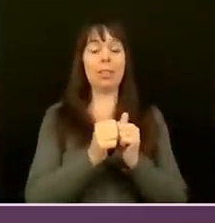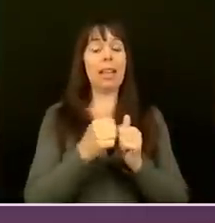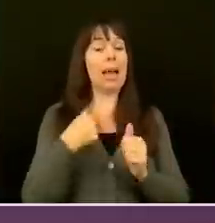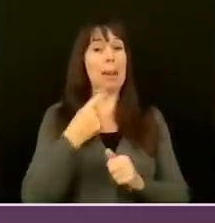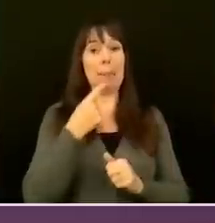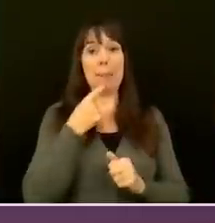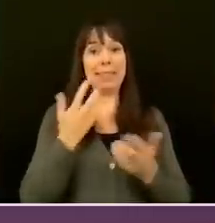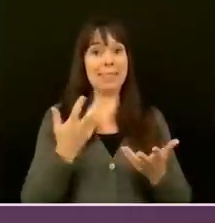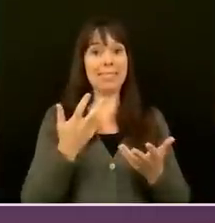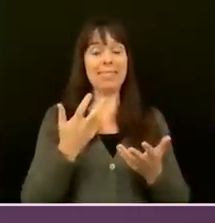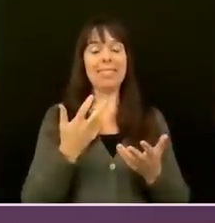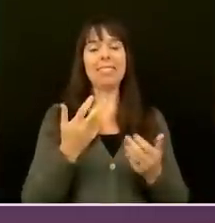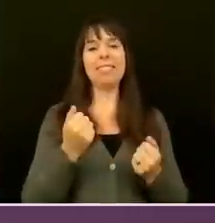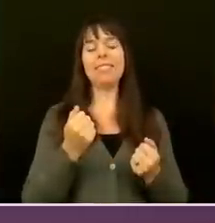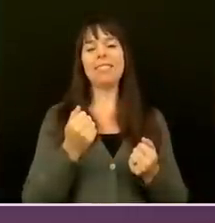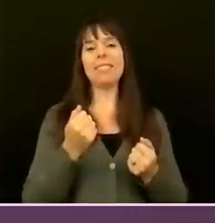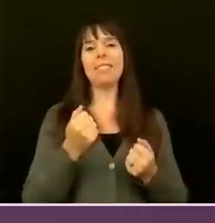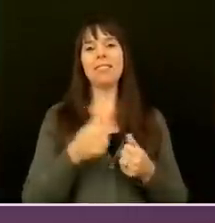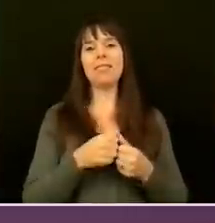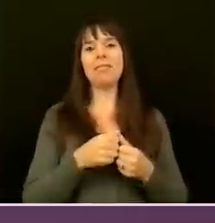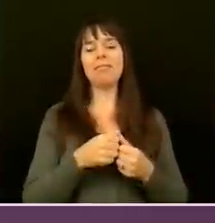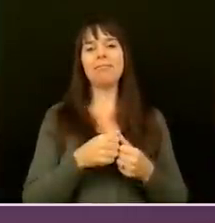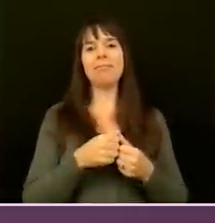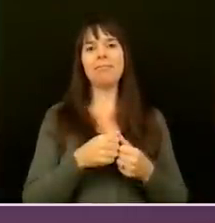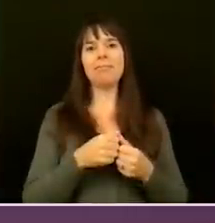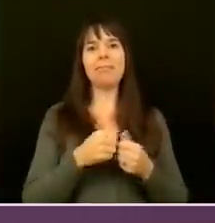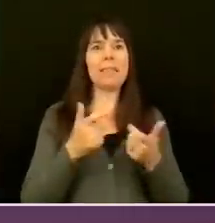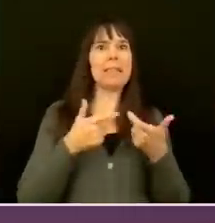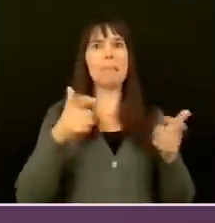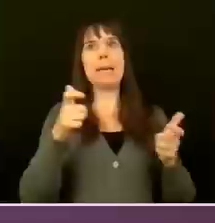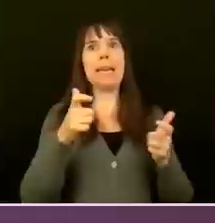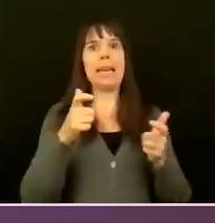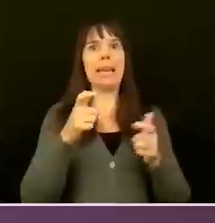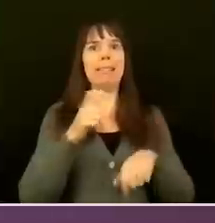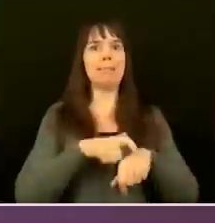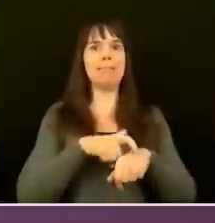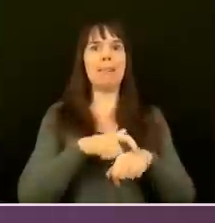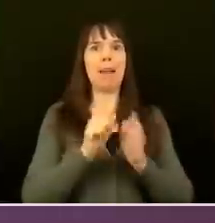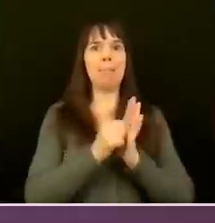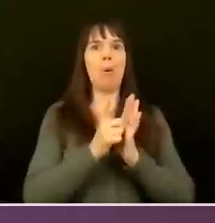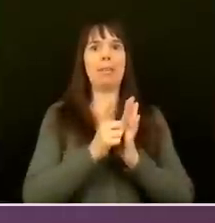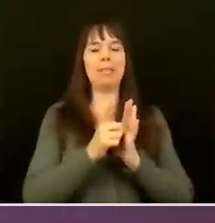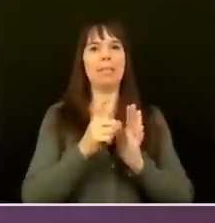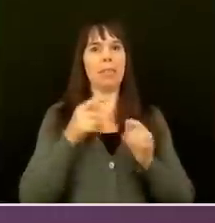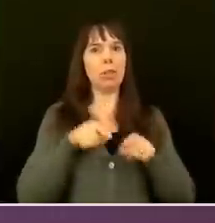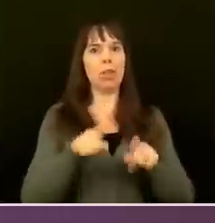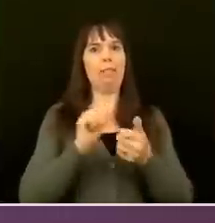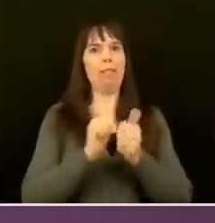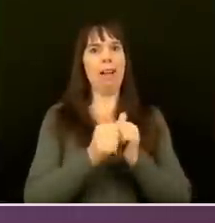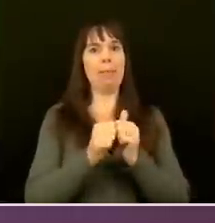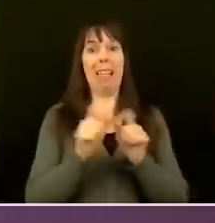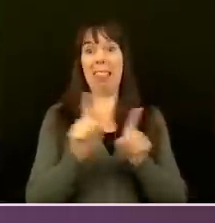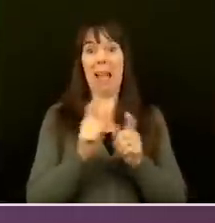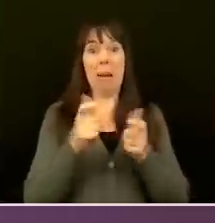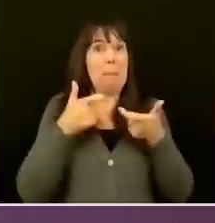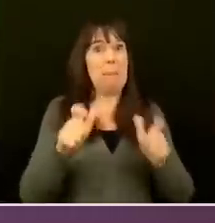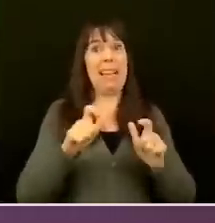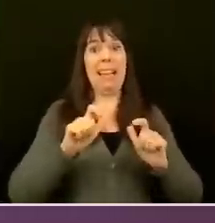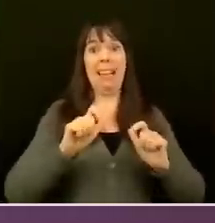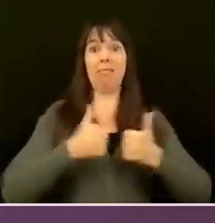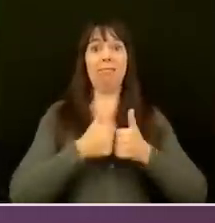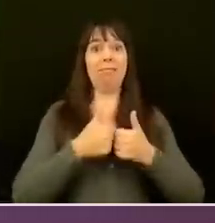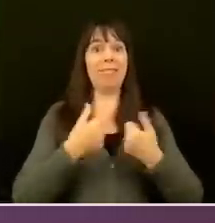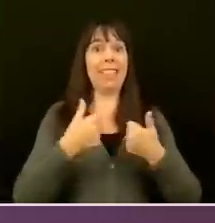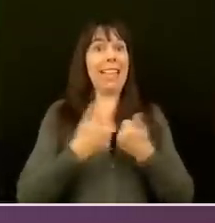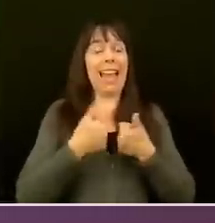miss is the biggest moments of competition, like the biggest games, the